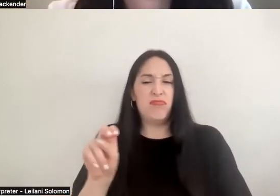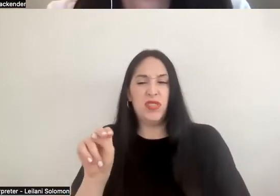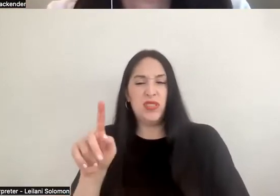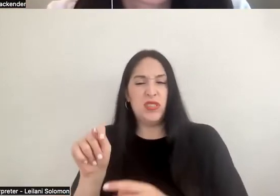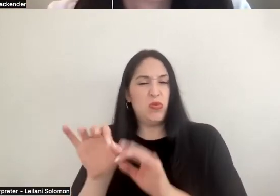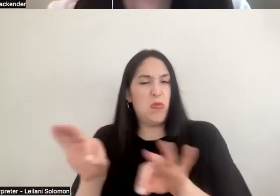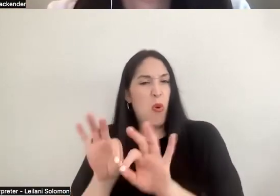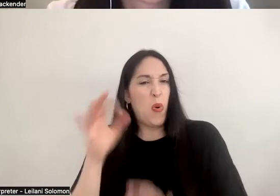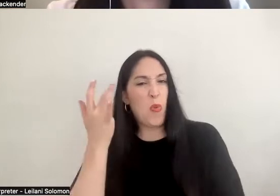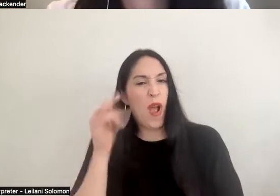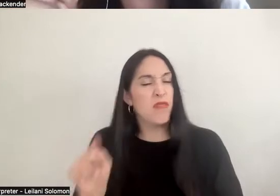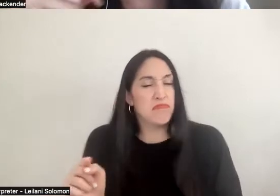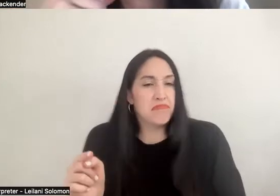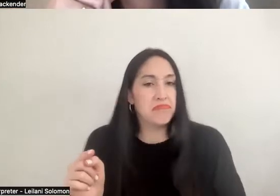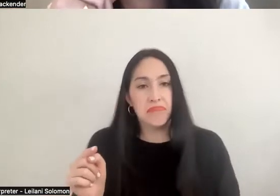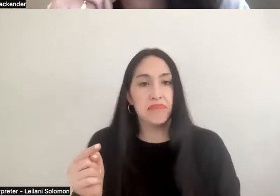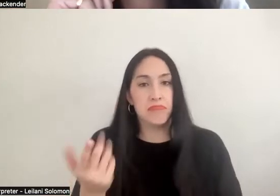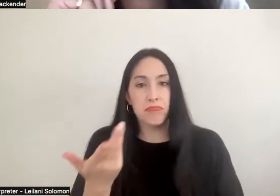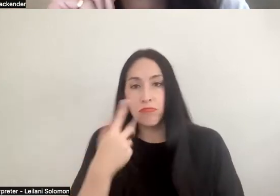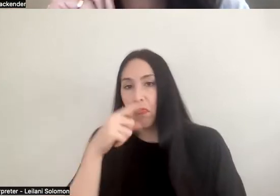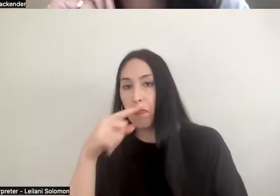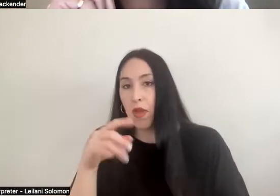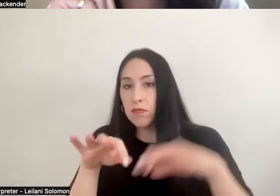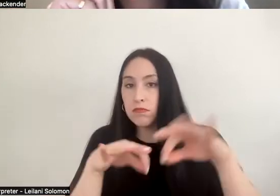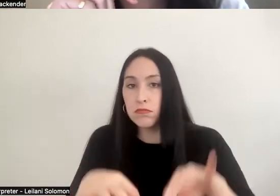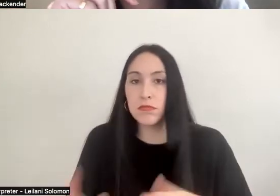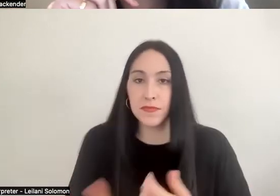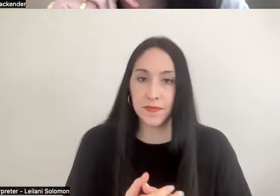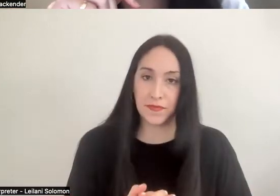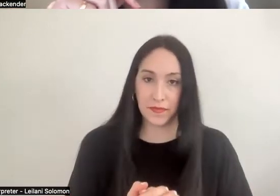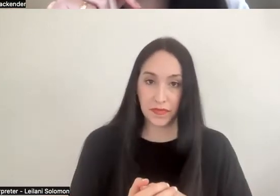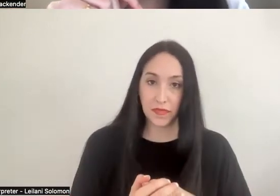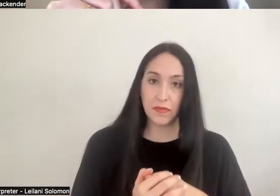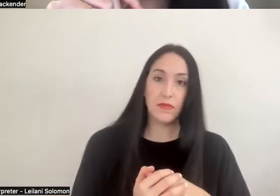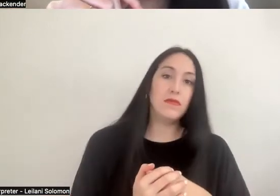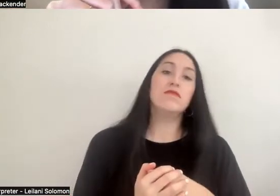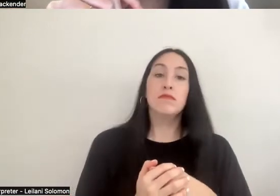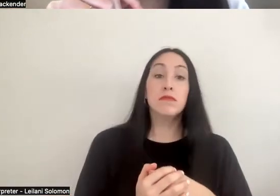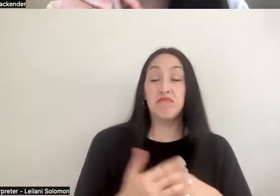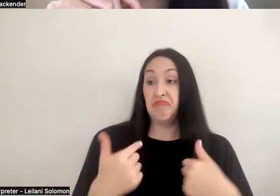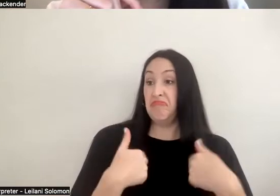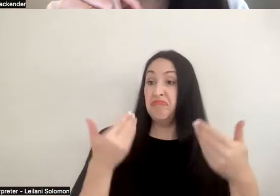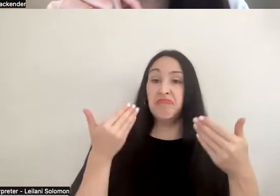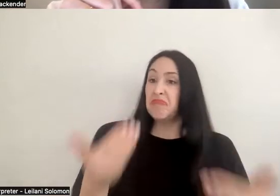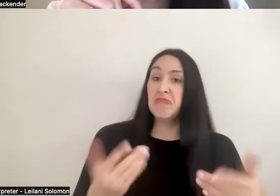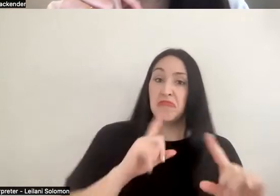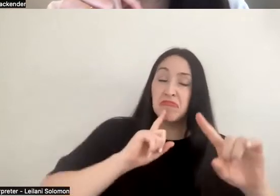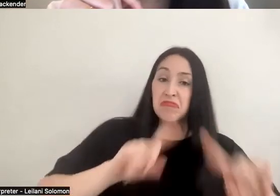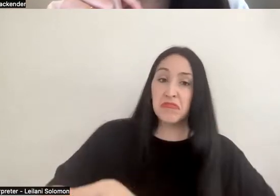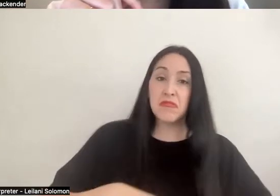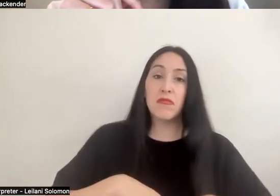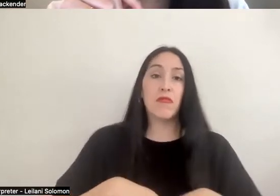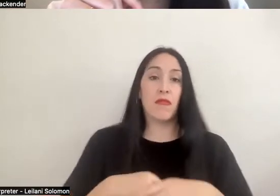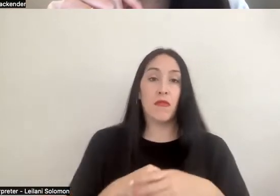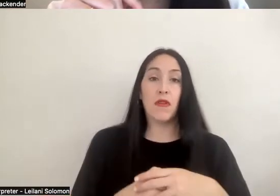the trust if you have the Able accounts? So can you answer that question for us? I'll take a stab. A couple